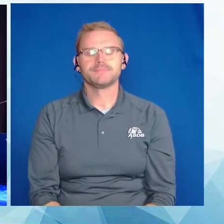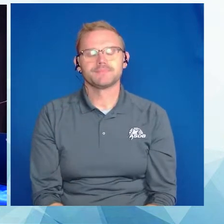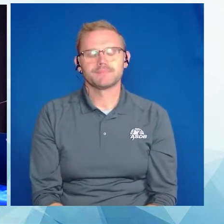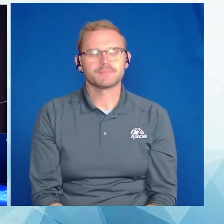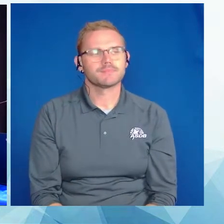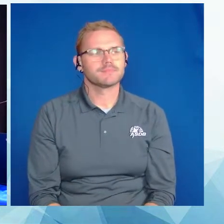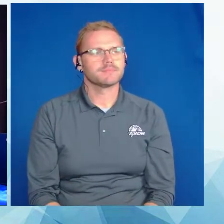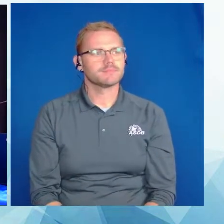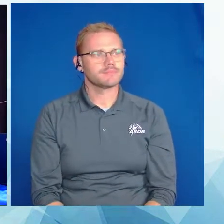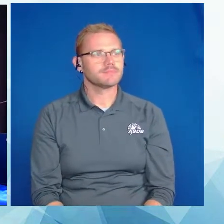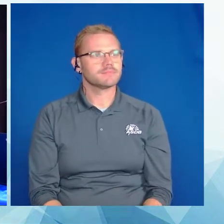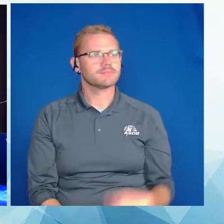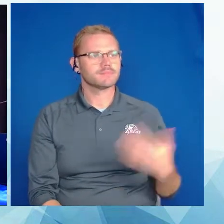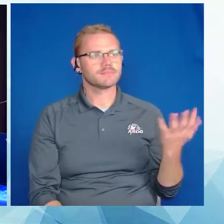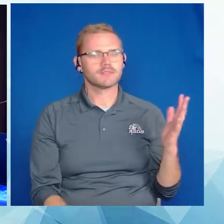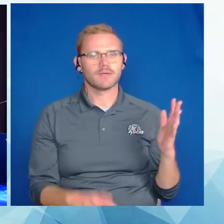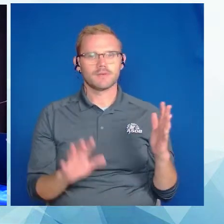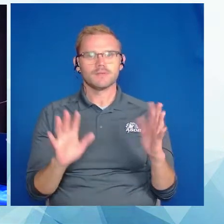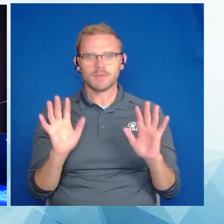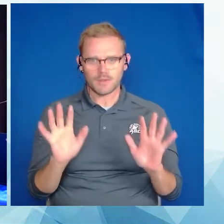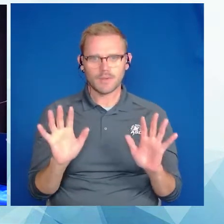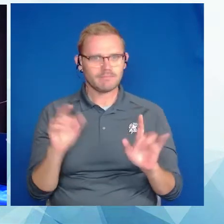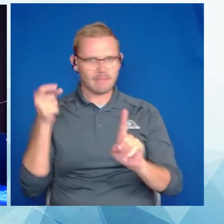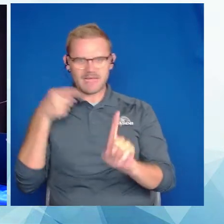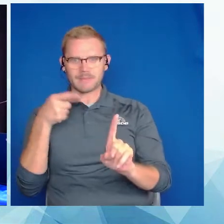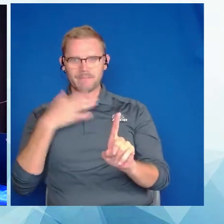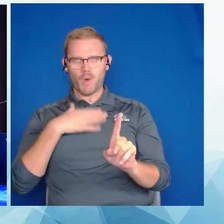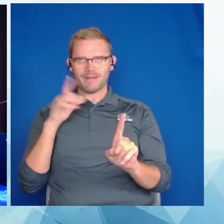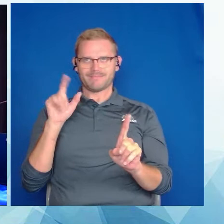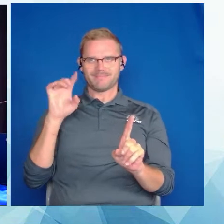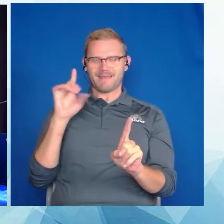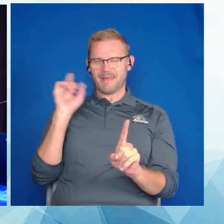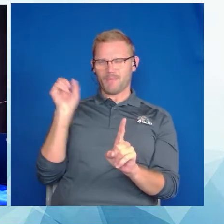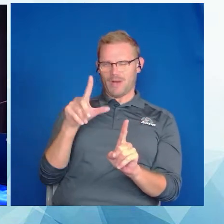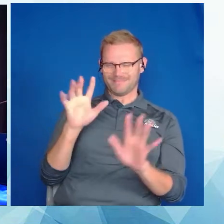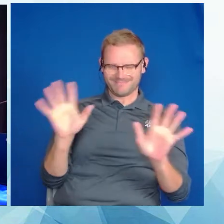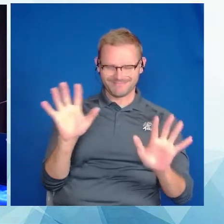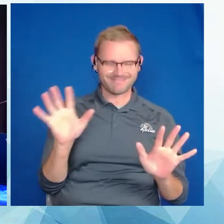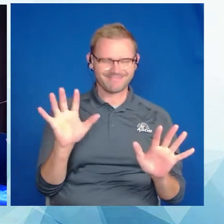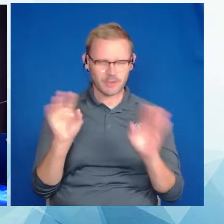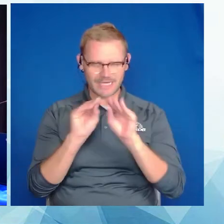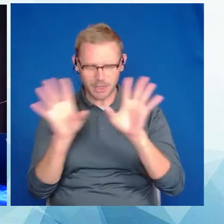So that's Okay. what I wanted to get at. I guess that was the point of my question.